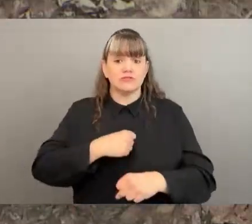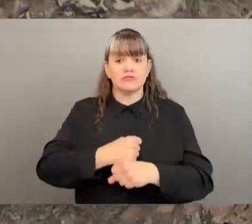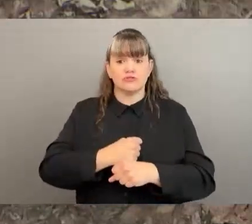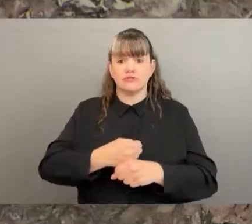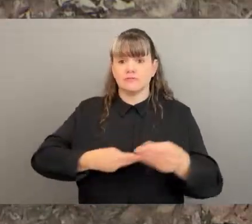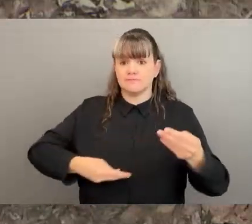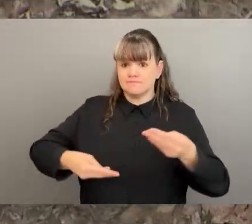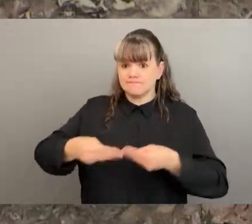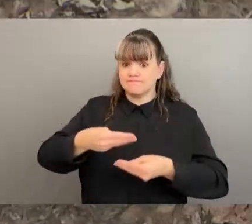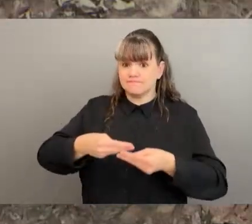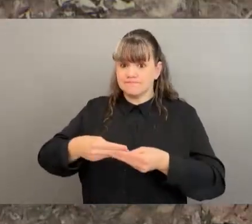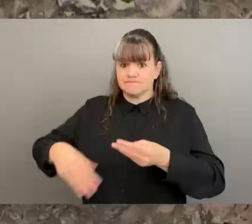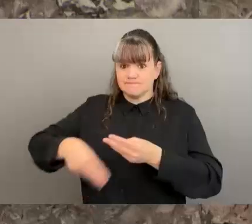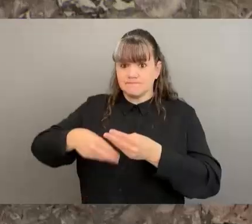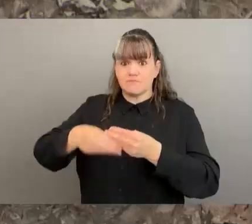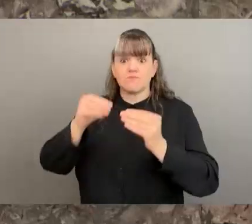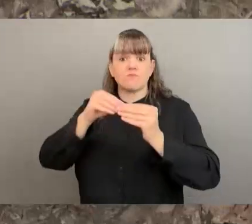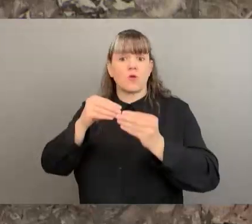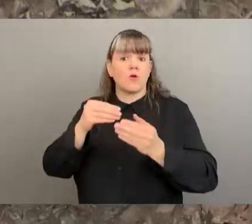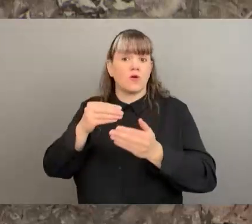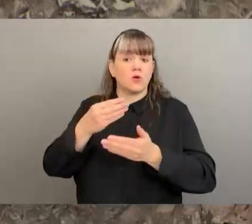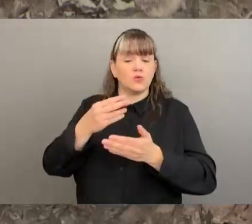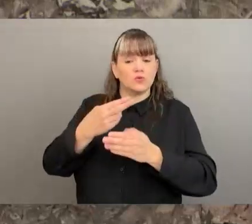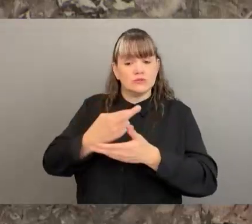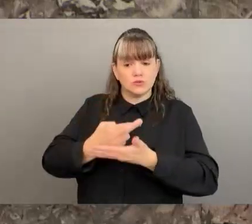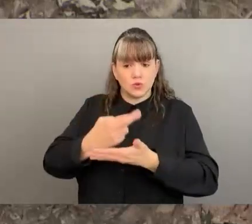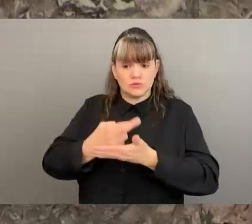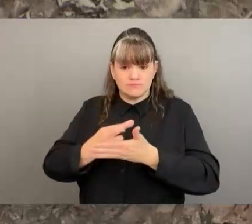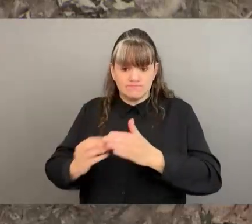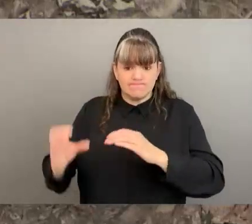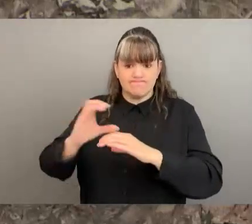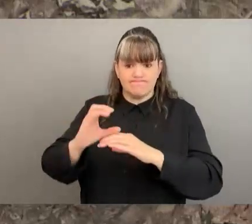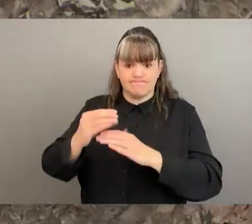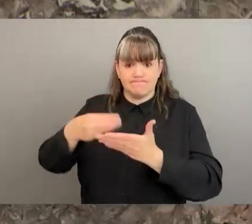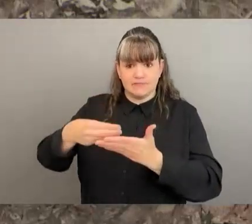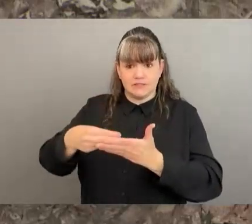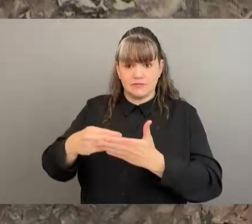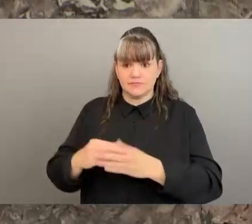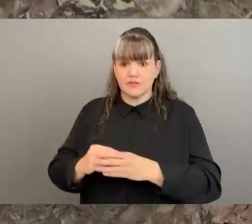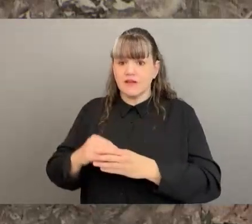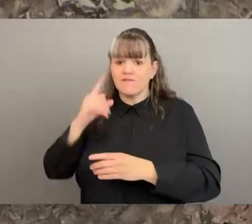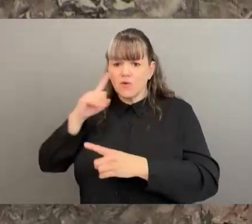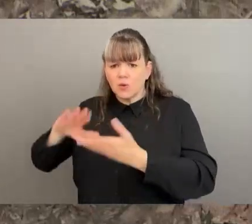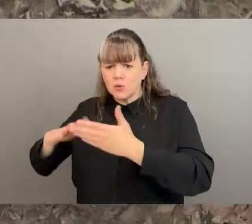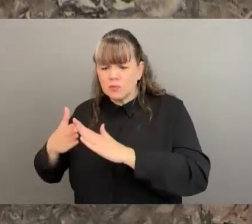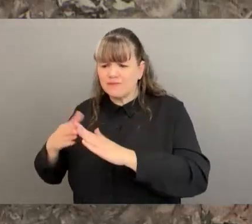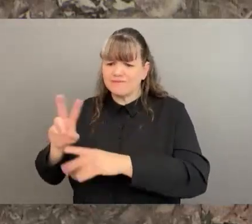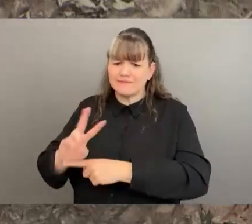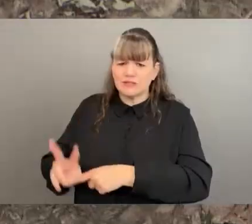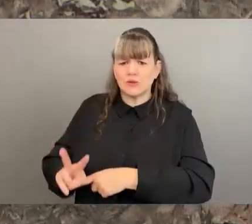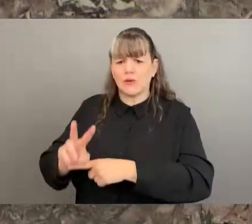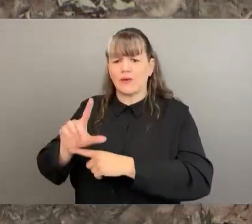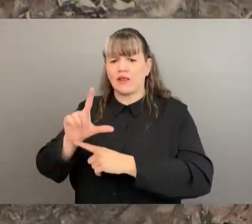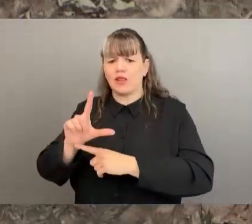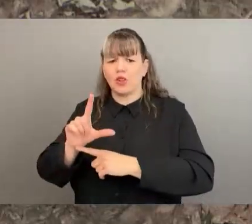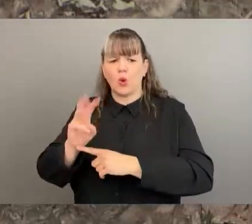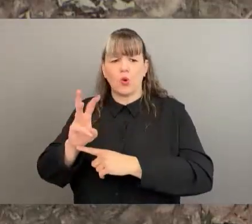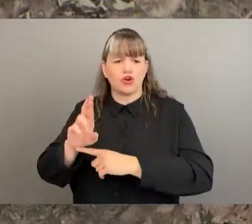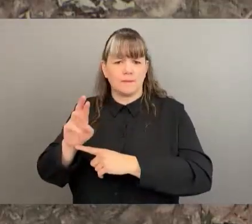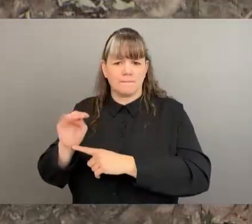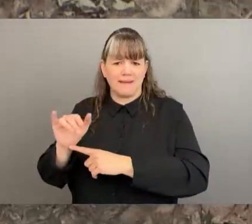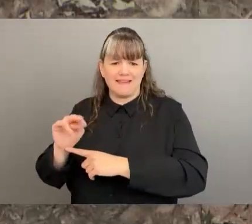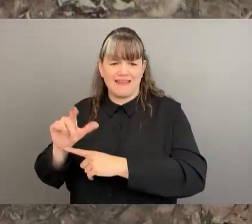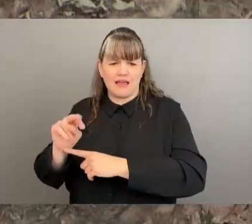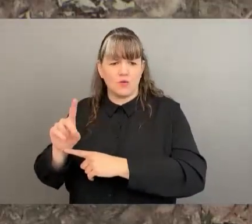about in this House, not just in urban areas like Victoria or the Lower Mainland, but these supports are actively needed in more rural and